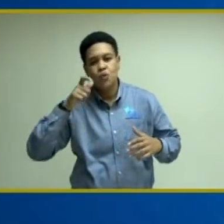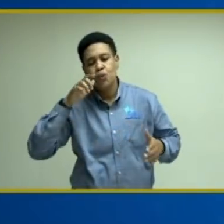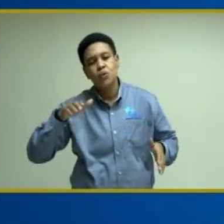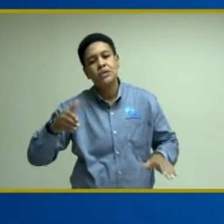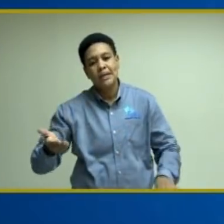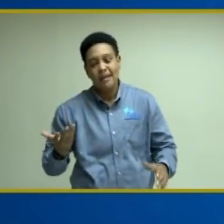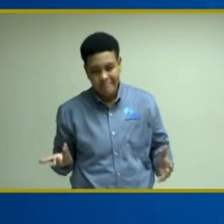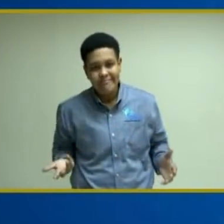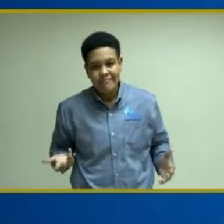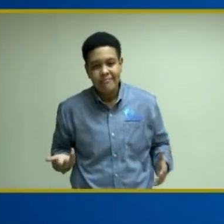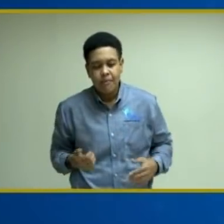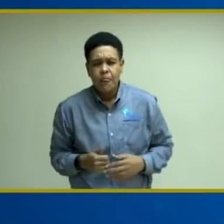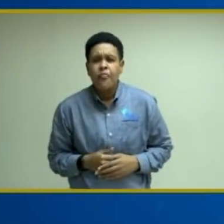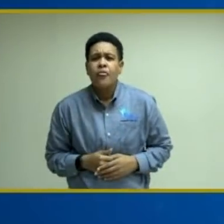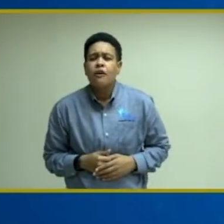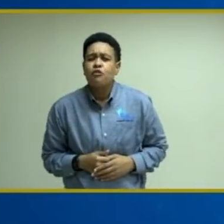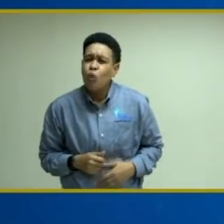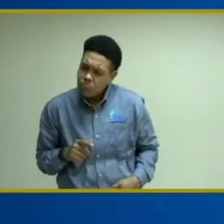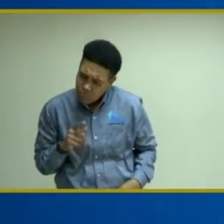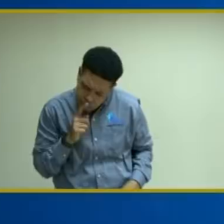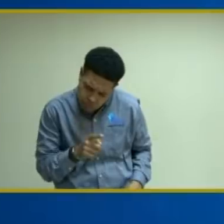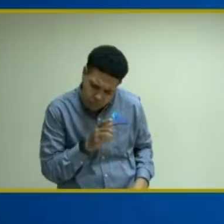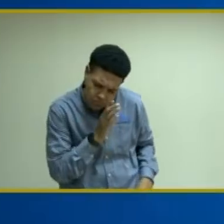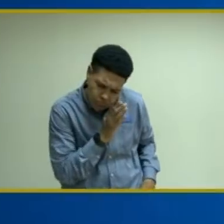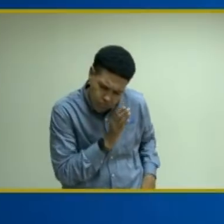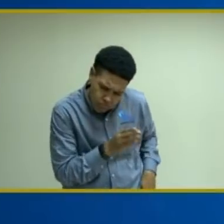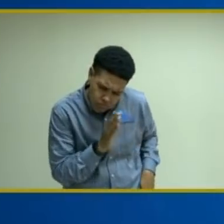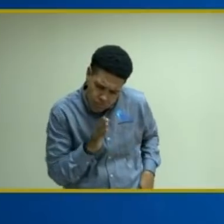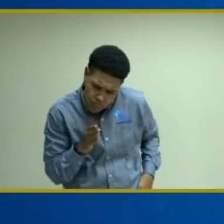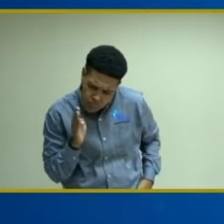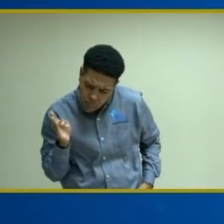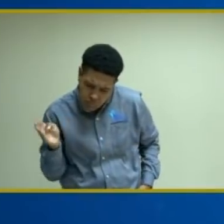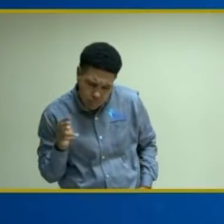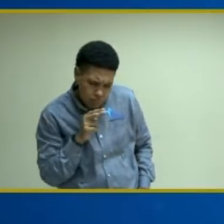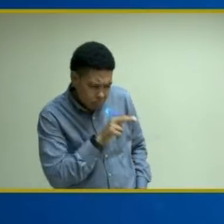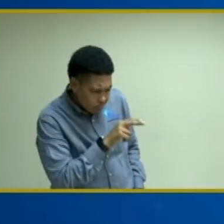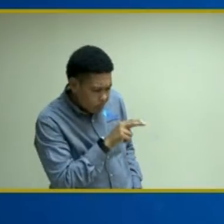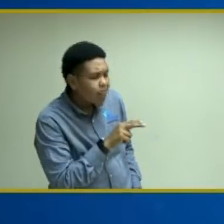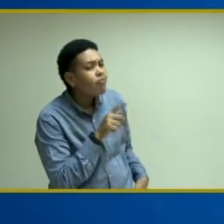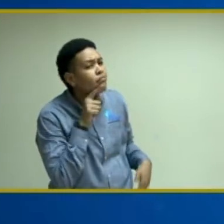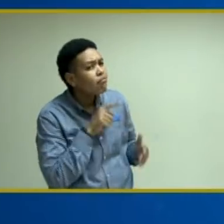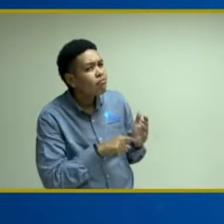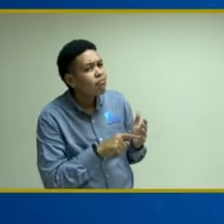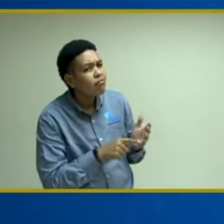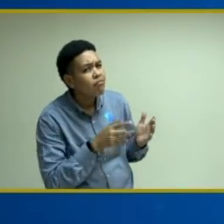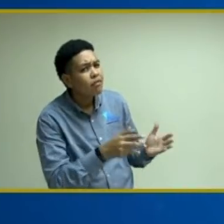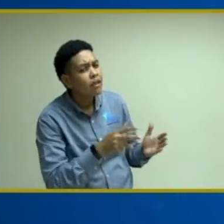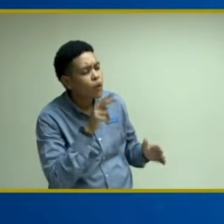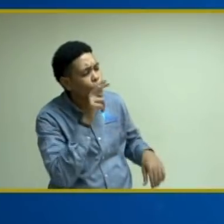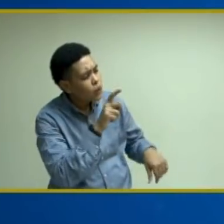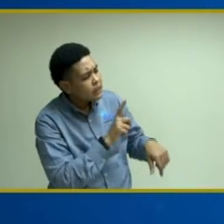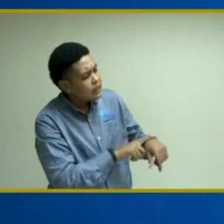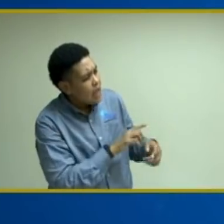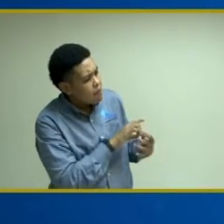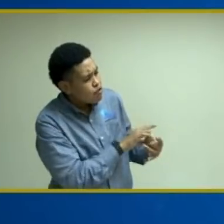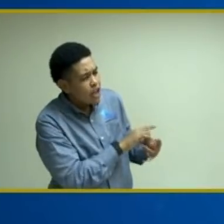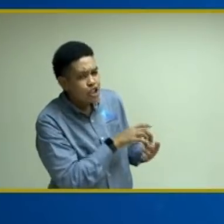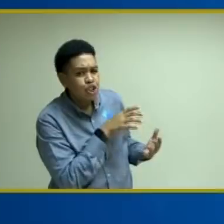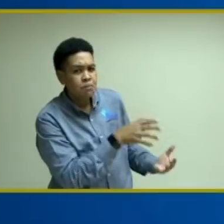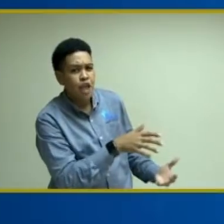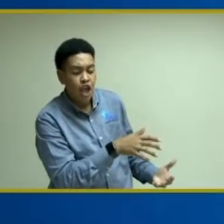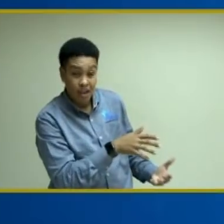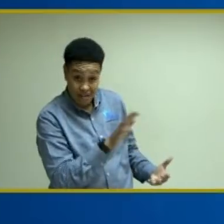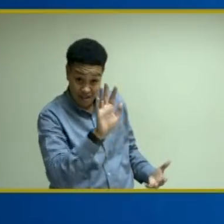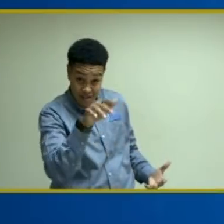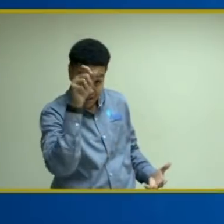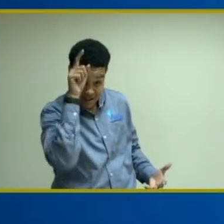passed. So these deaths are being investigated. We are looking at the relationship, the time relationship